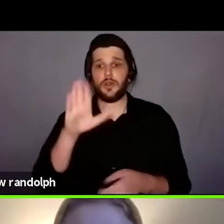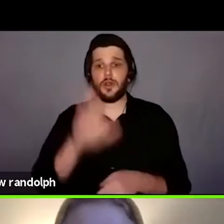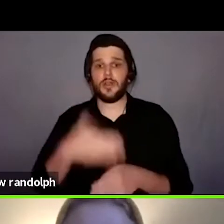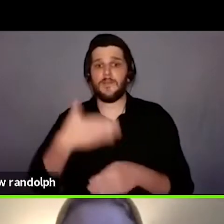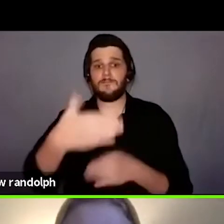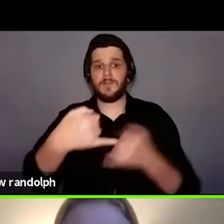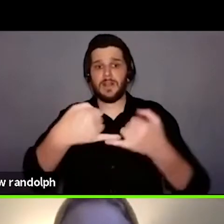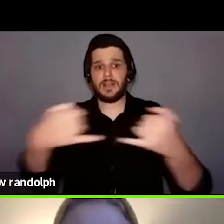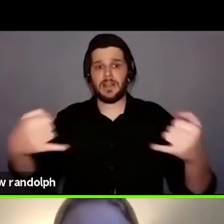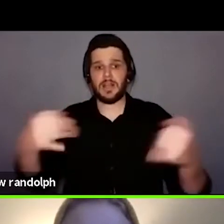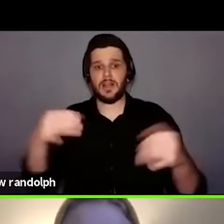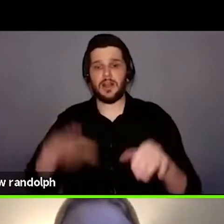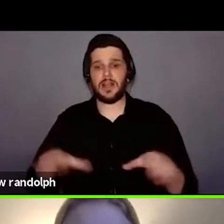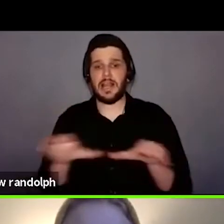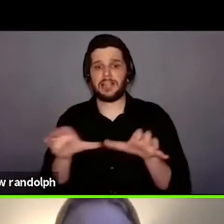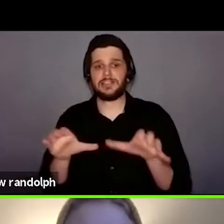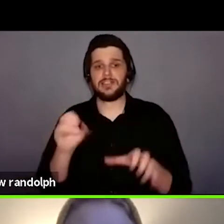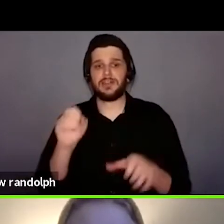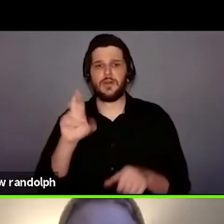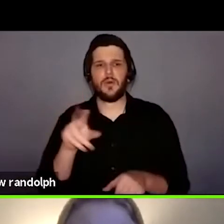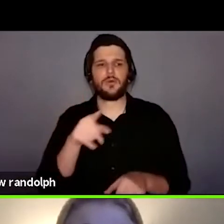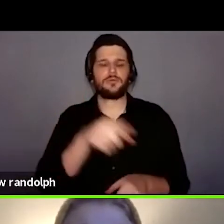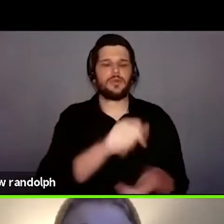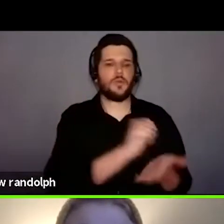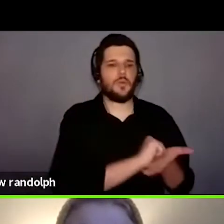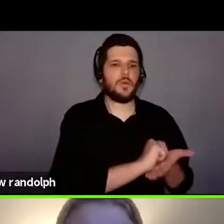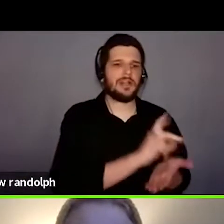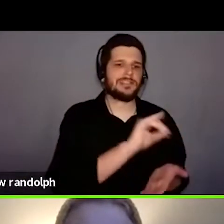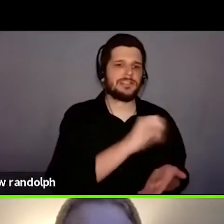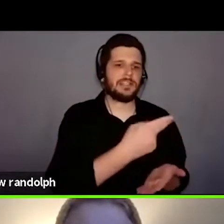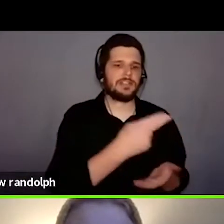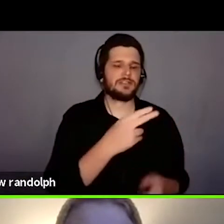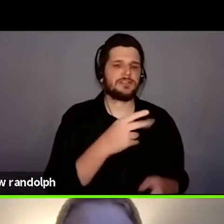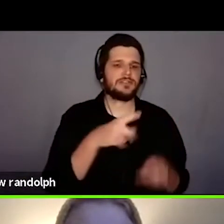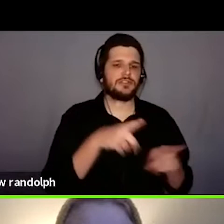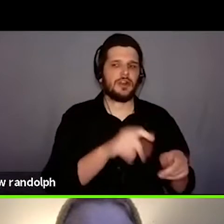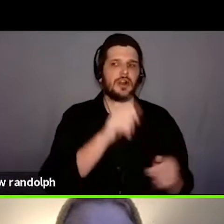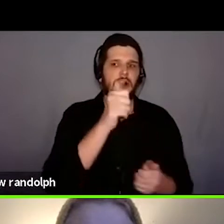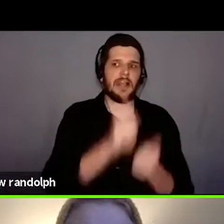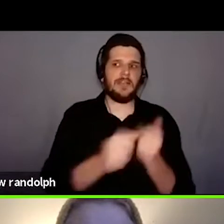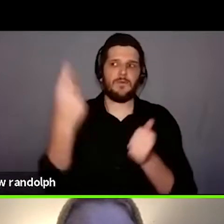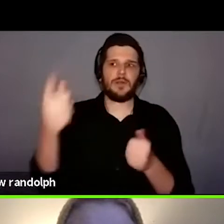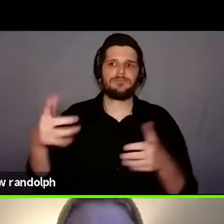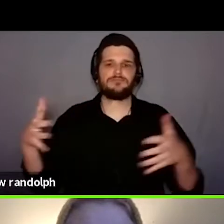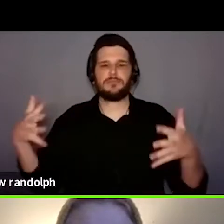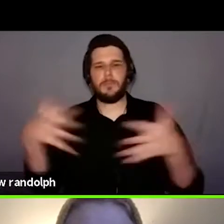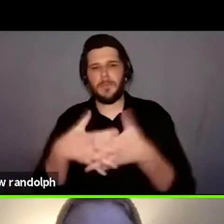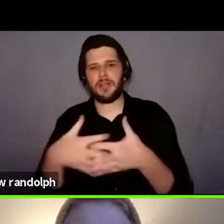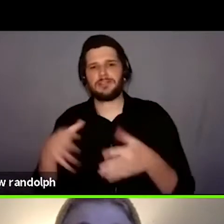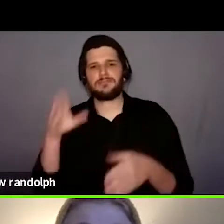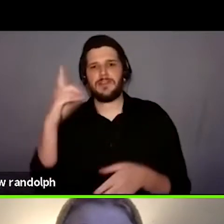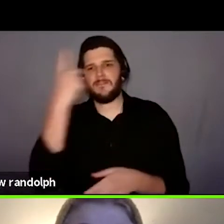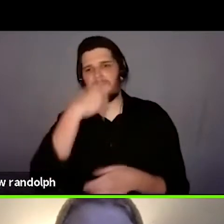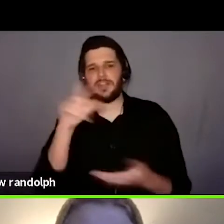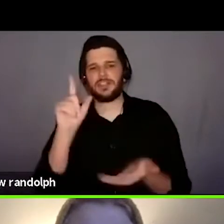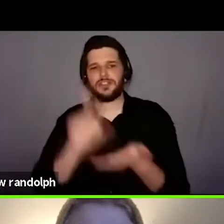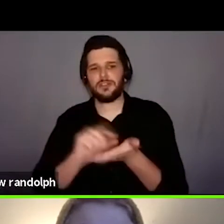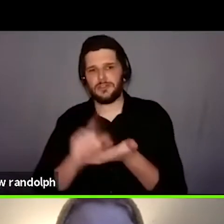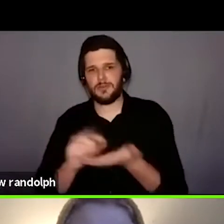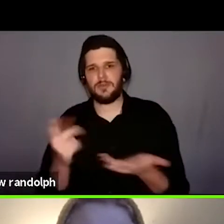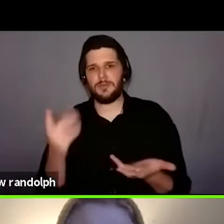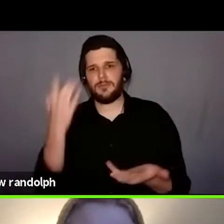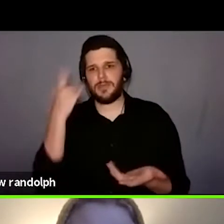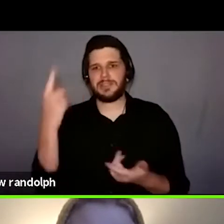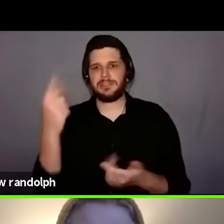in the action, or are you doing the dishes while everyone else is getting arrested and getting their face in the newspaper?" Because someone has